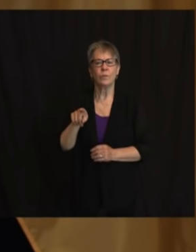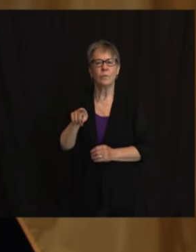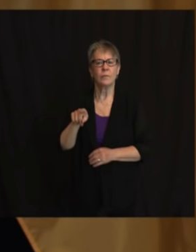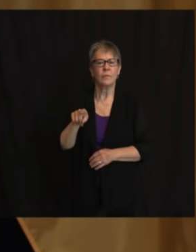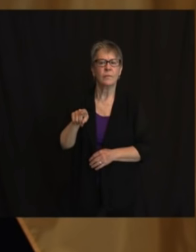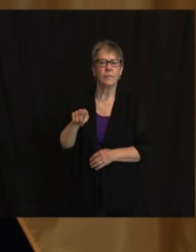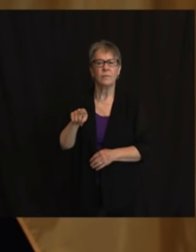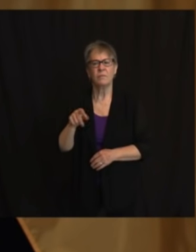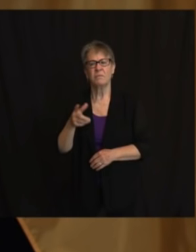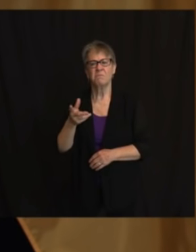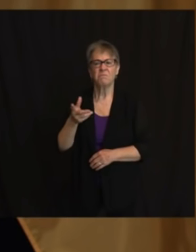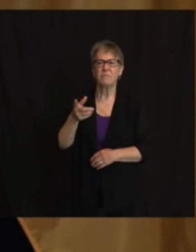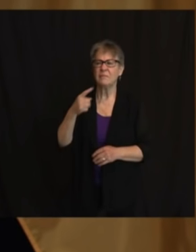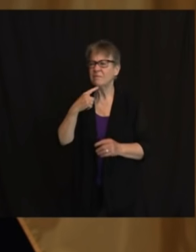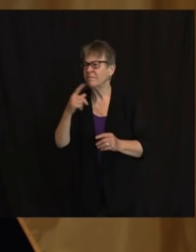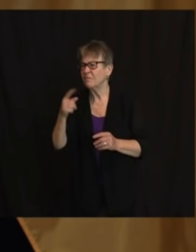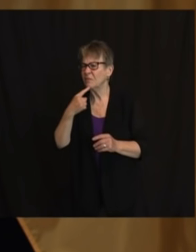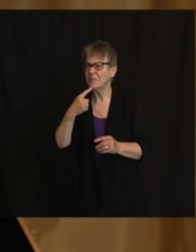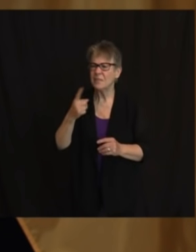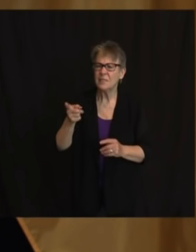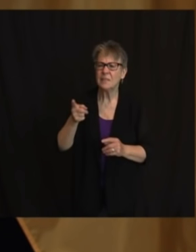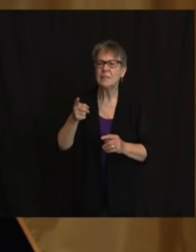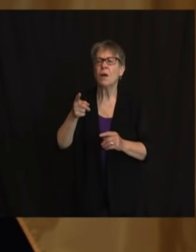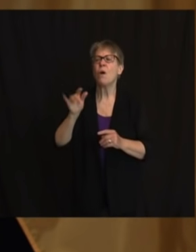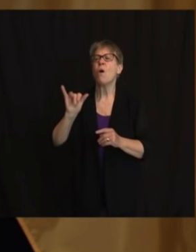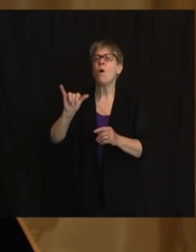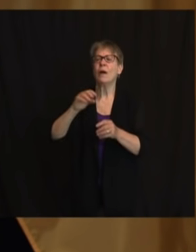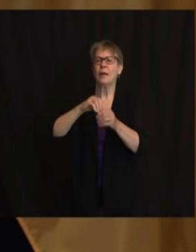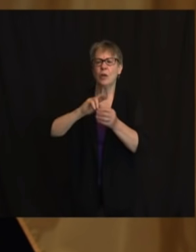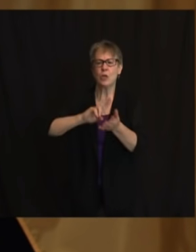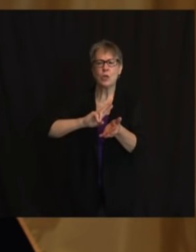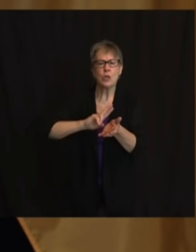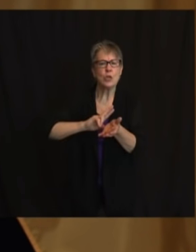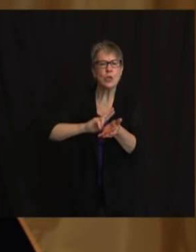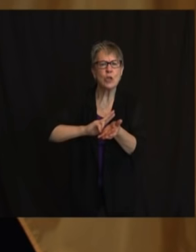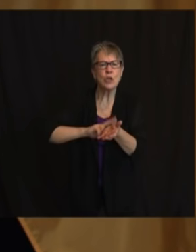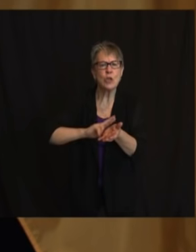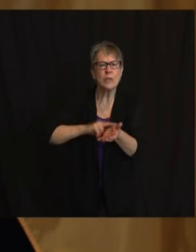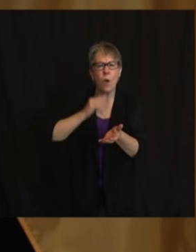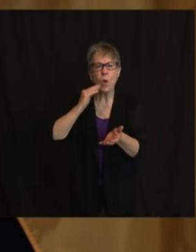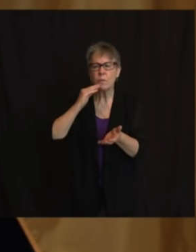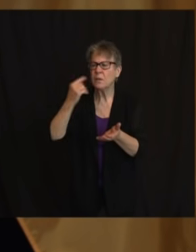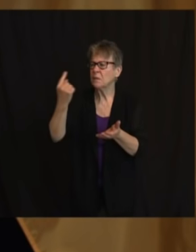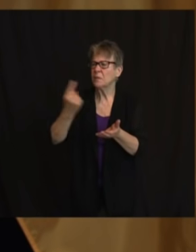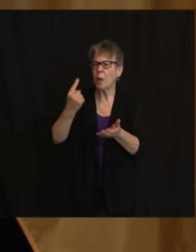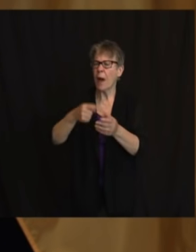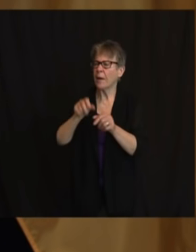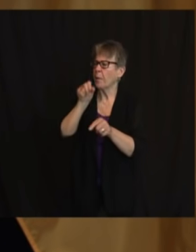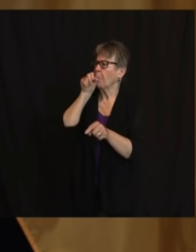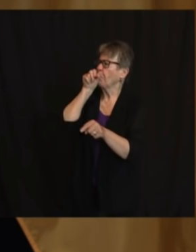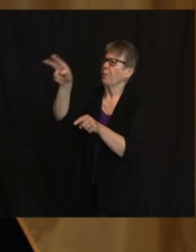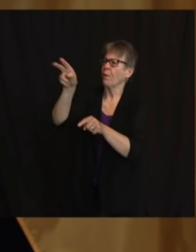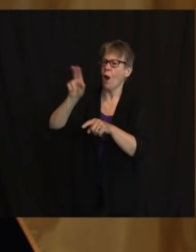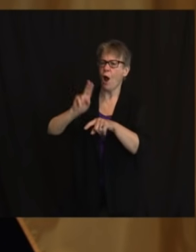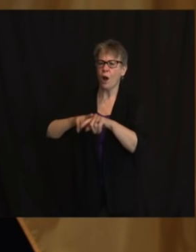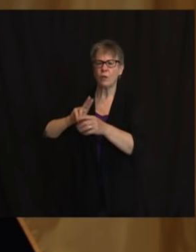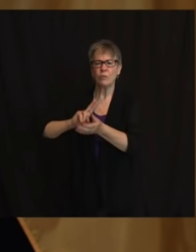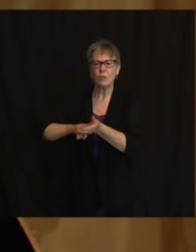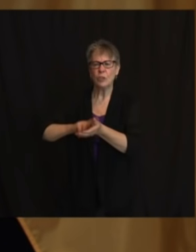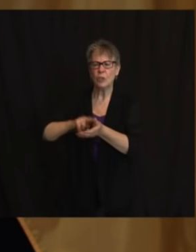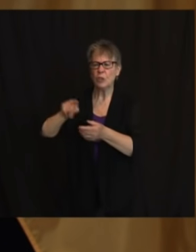on her hands and wiped medical equipment with the saliva that she had spit. In East